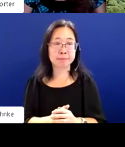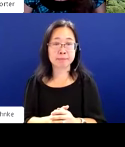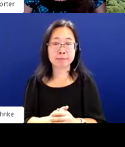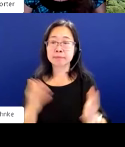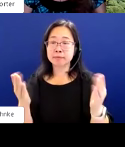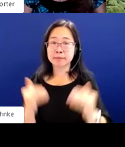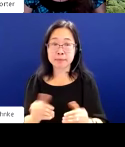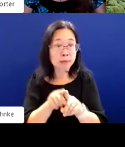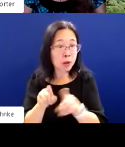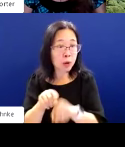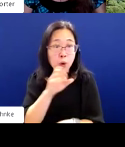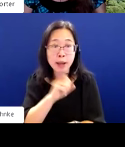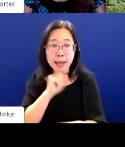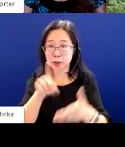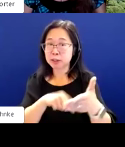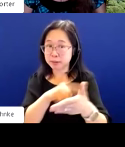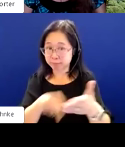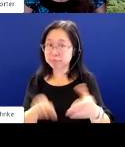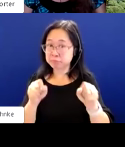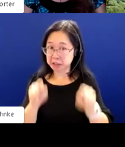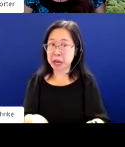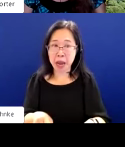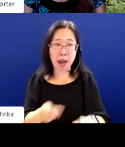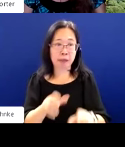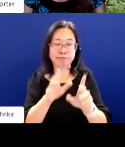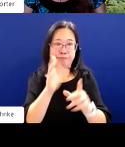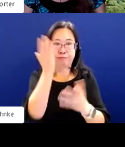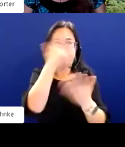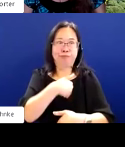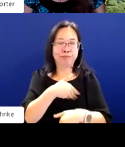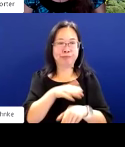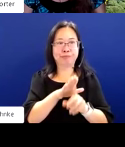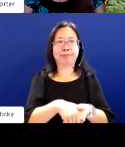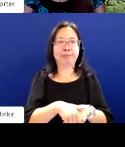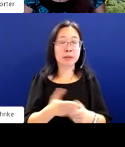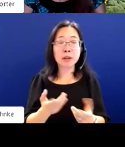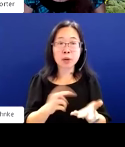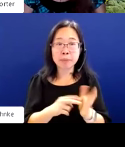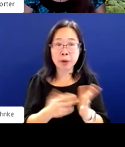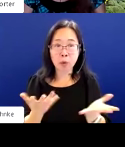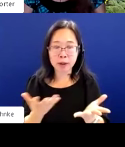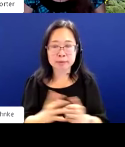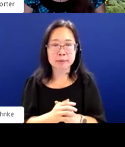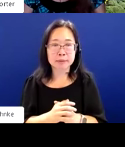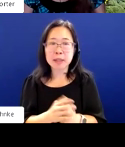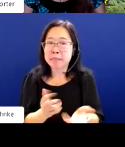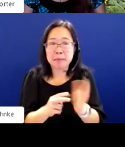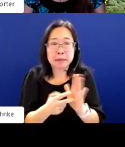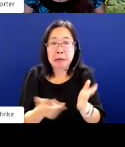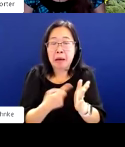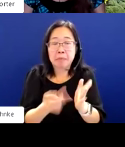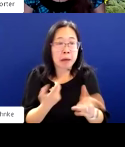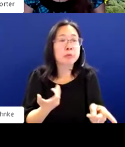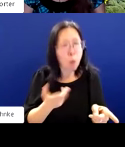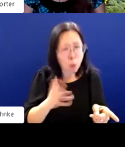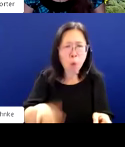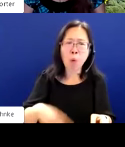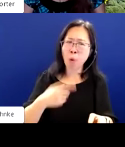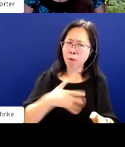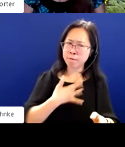Ageism can also be benevolent. So in this case, it might be done with good intentions and it might actually